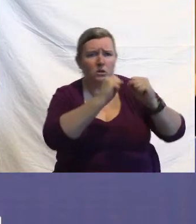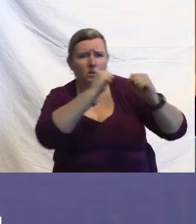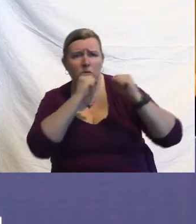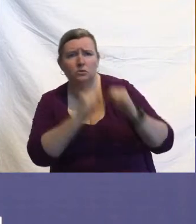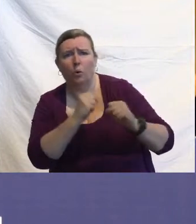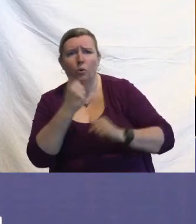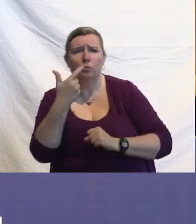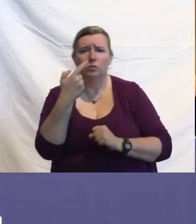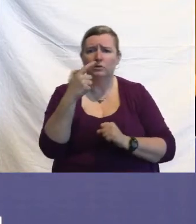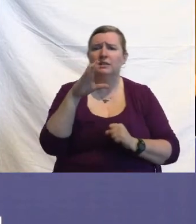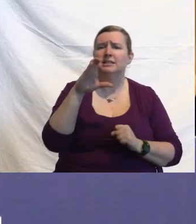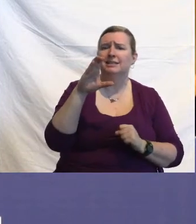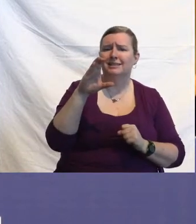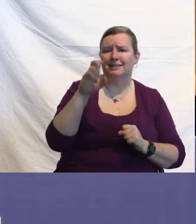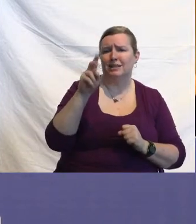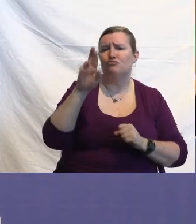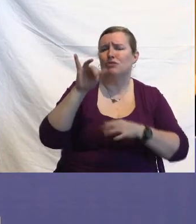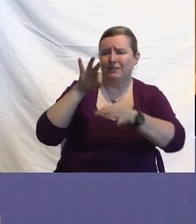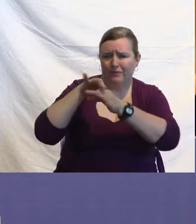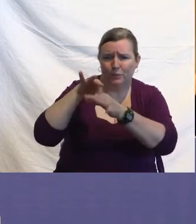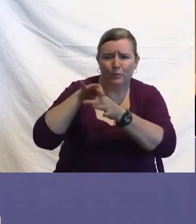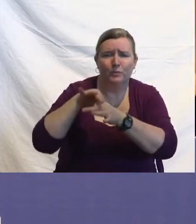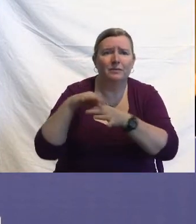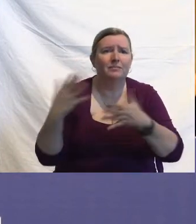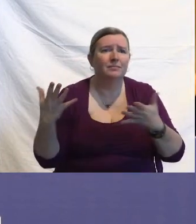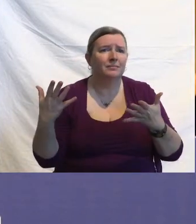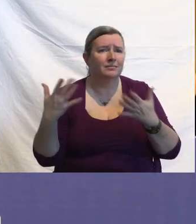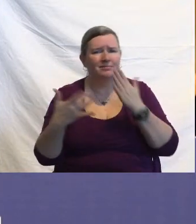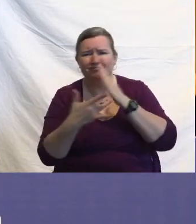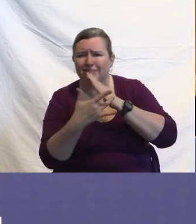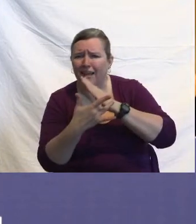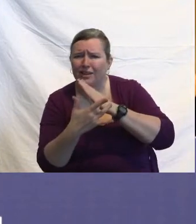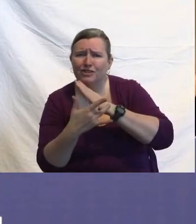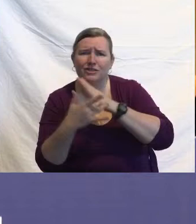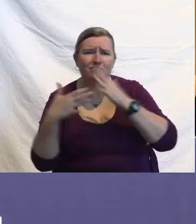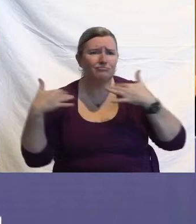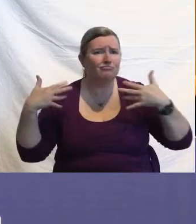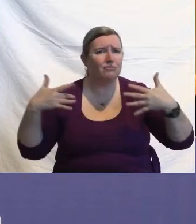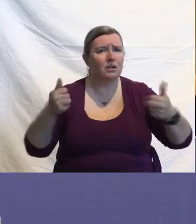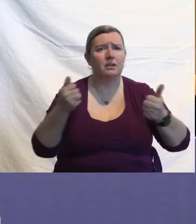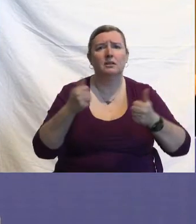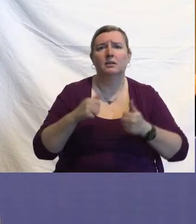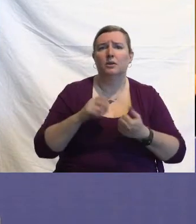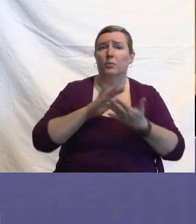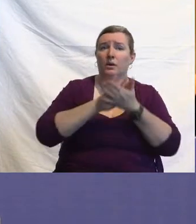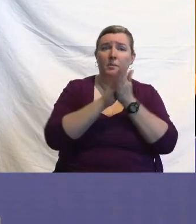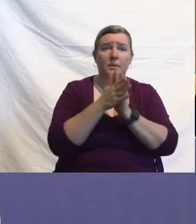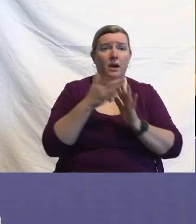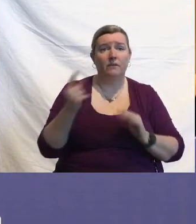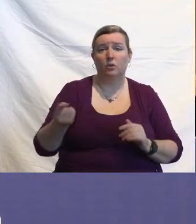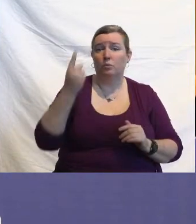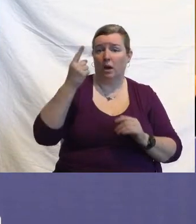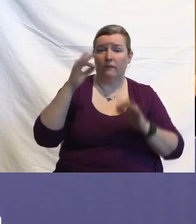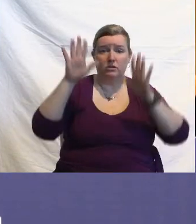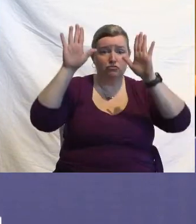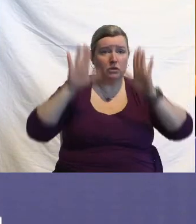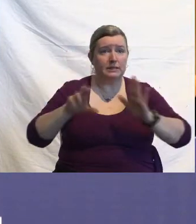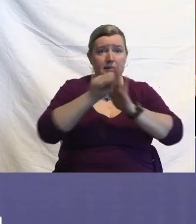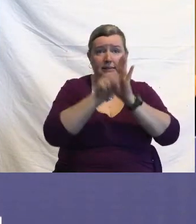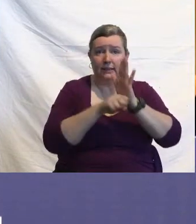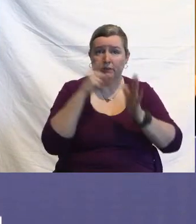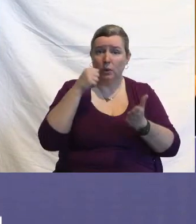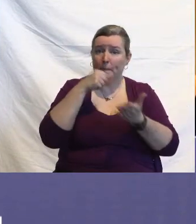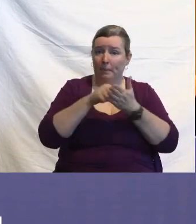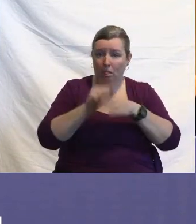voting reality. I'm really, we've become one of the great vote by mail states. We do it really well. I think early voting